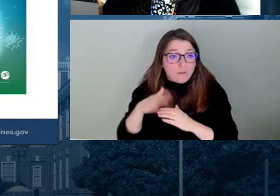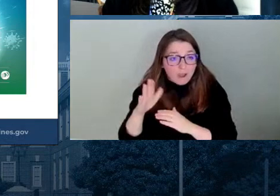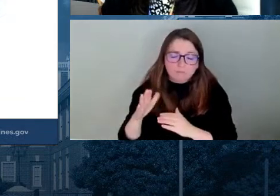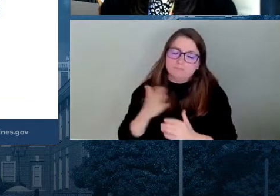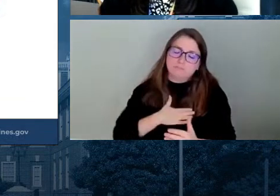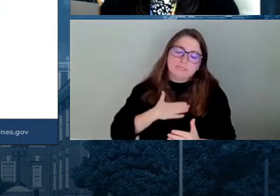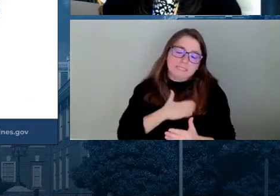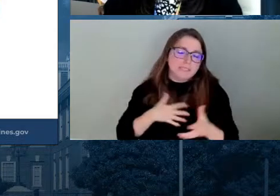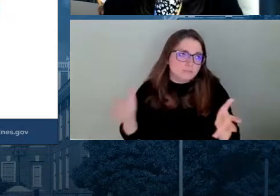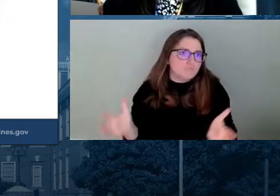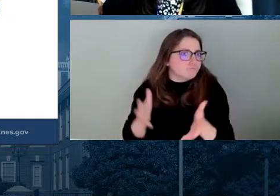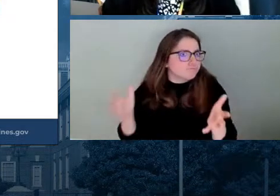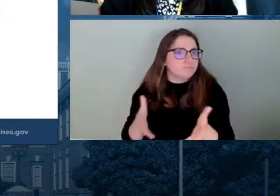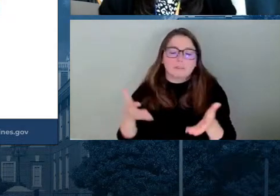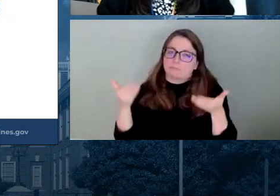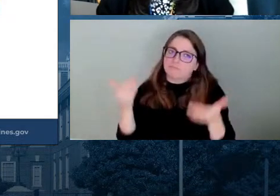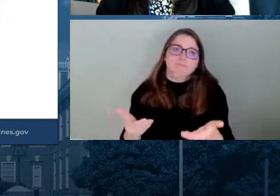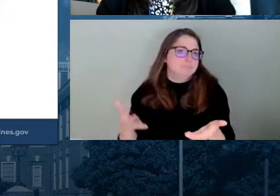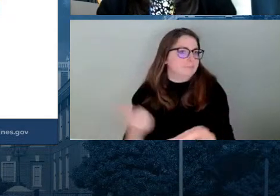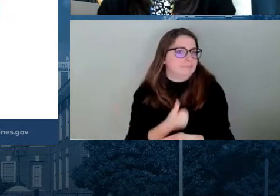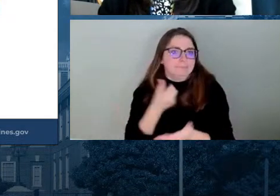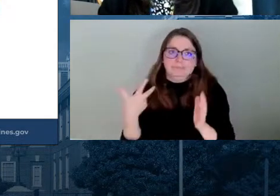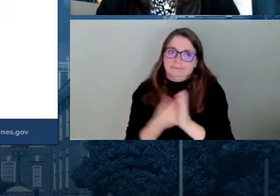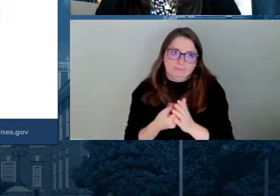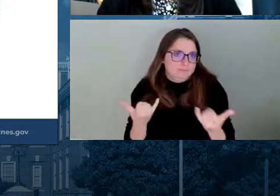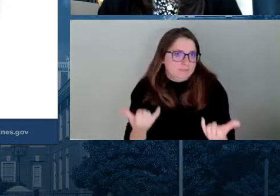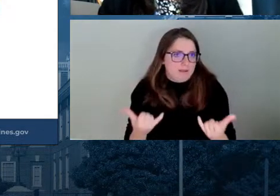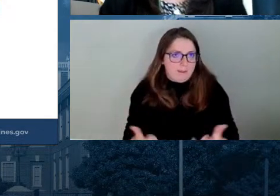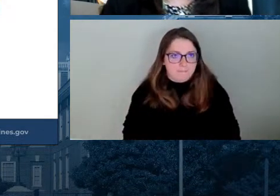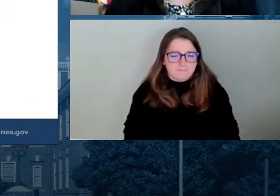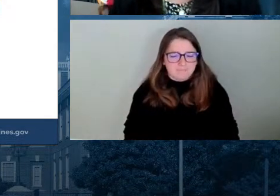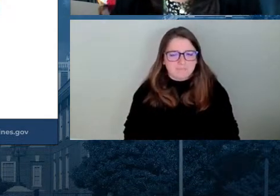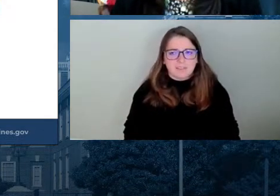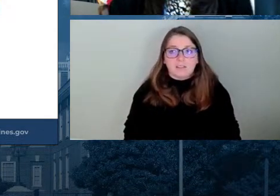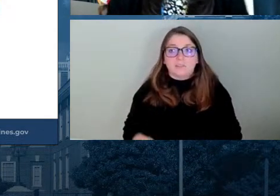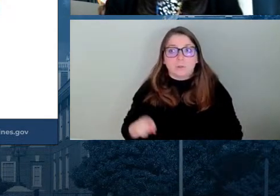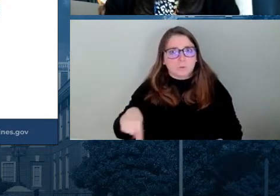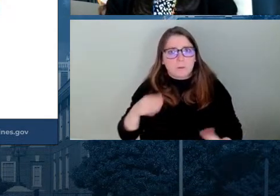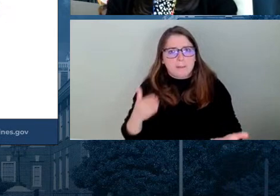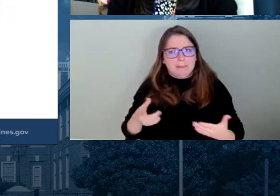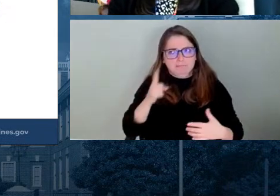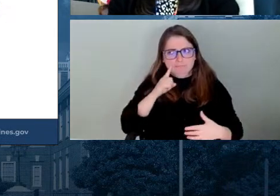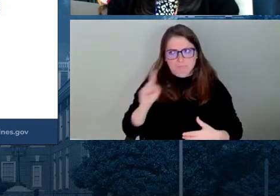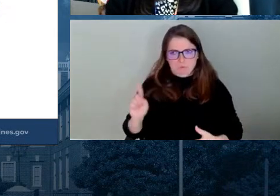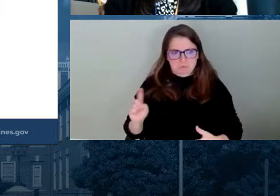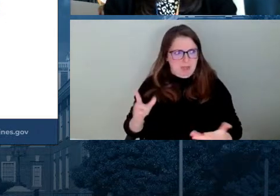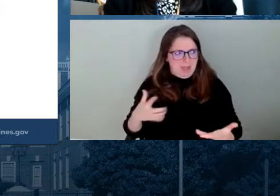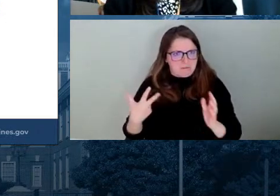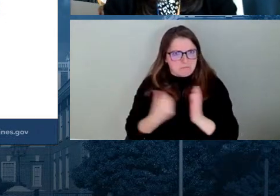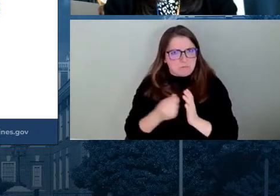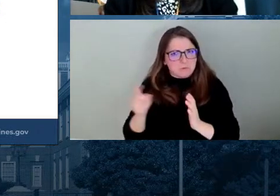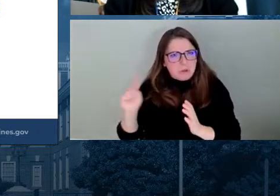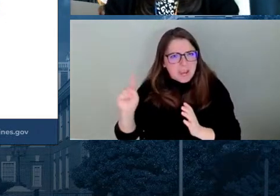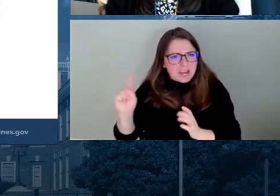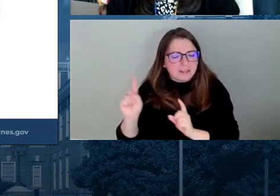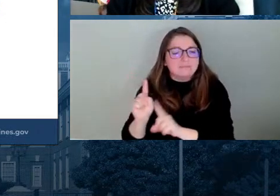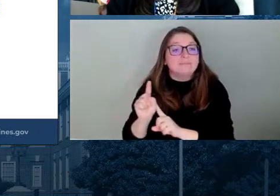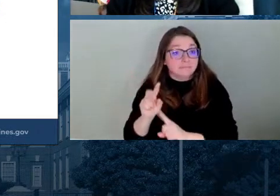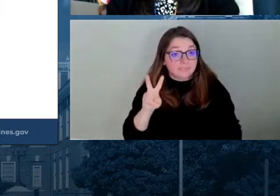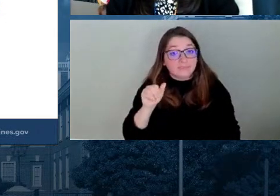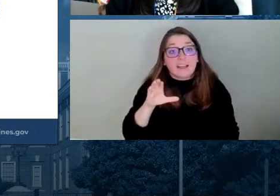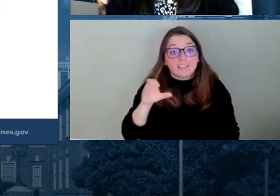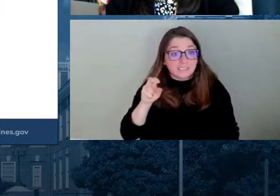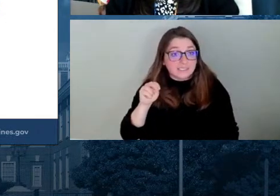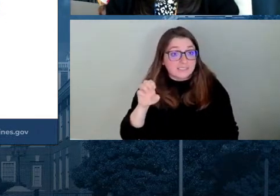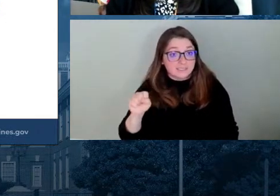and get this booster today. And if you're wondering, well, where can I get them? Again, vaccines.gov will give